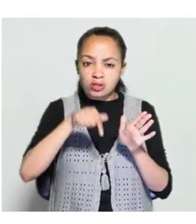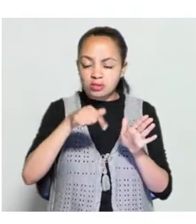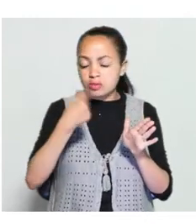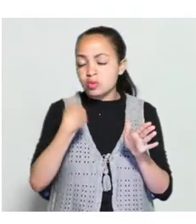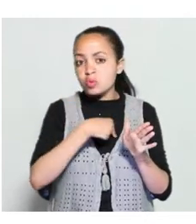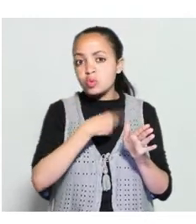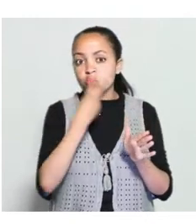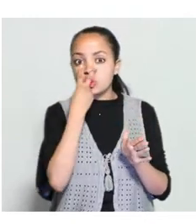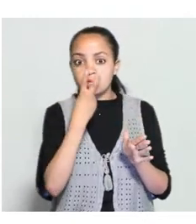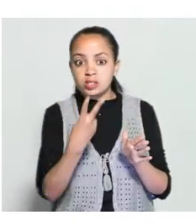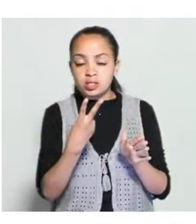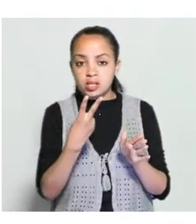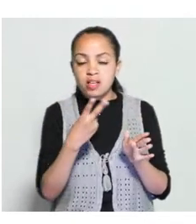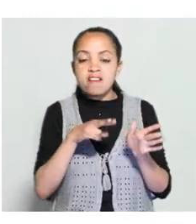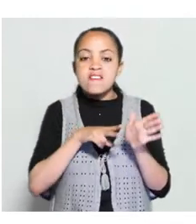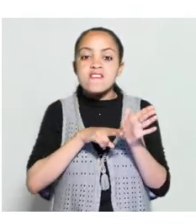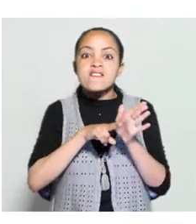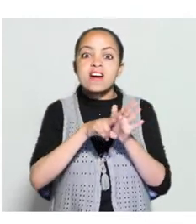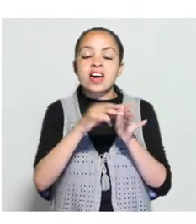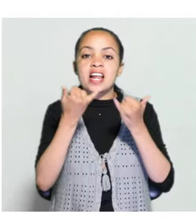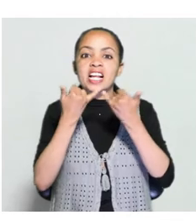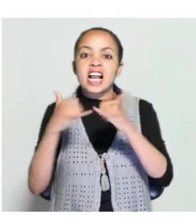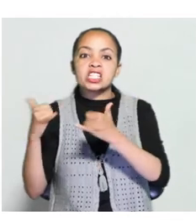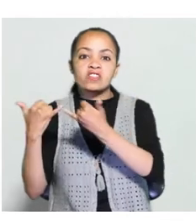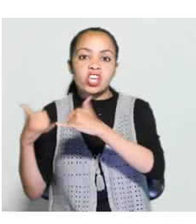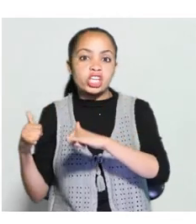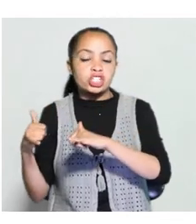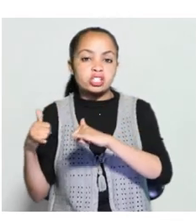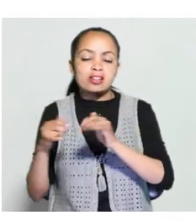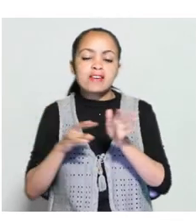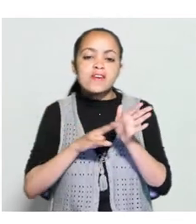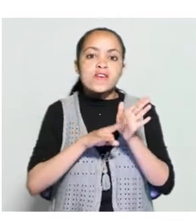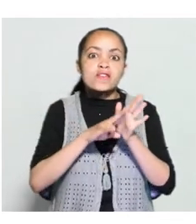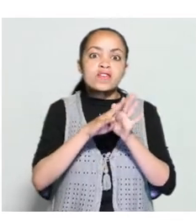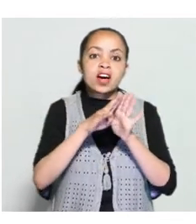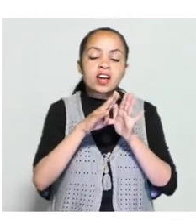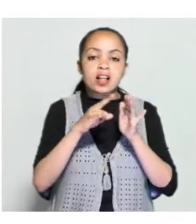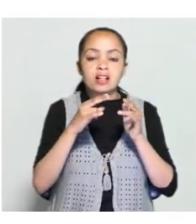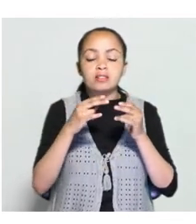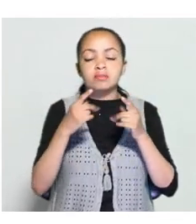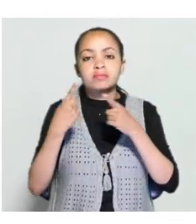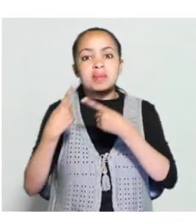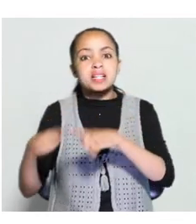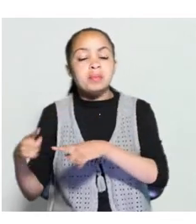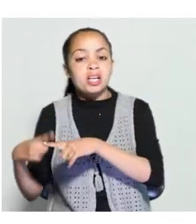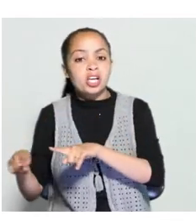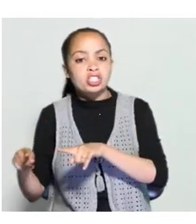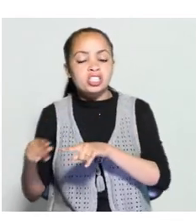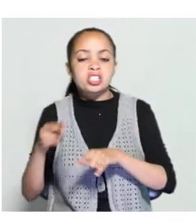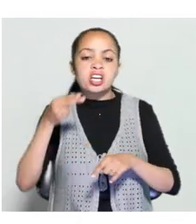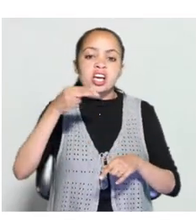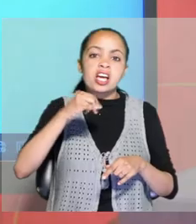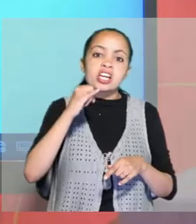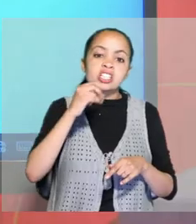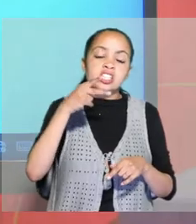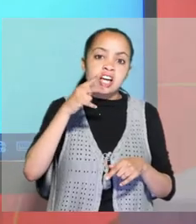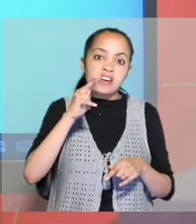will see viral classification, viral multiplication,